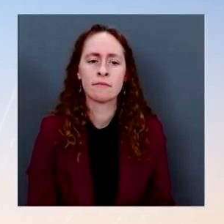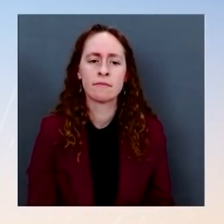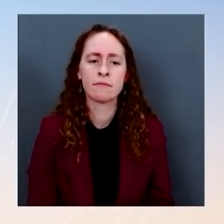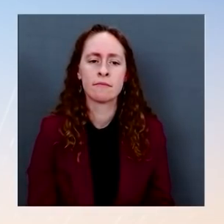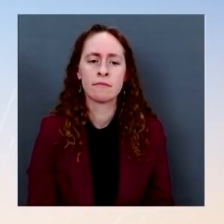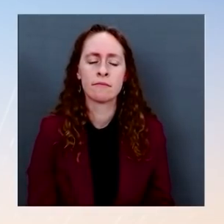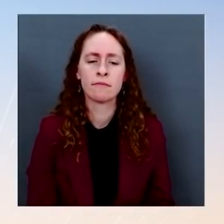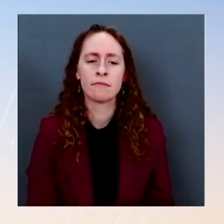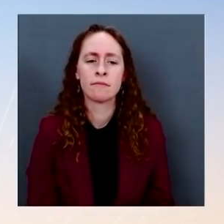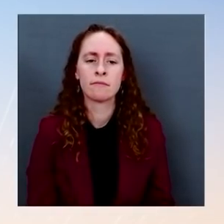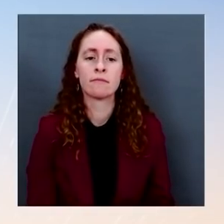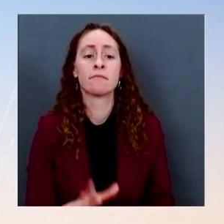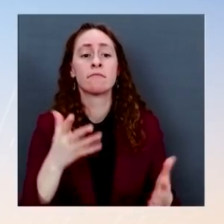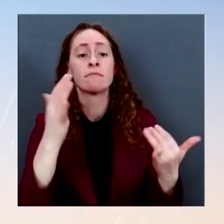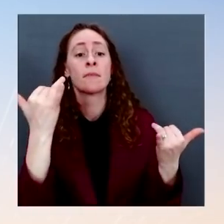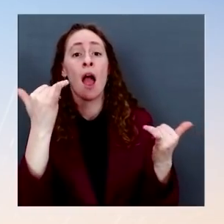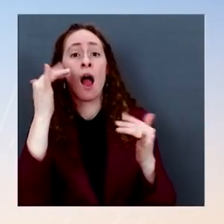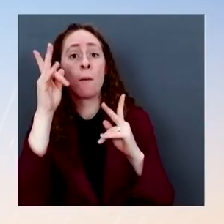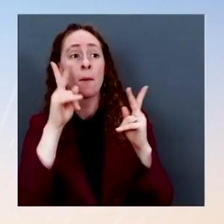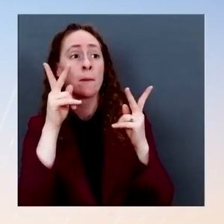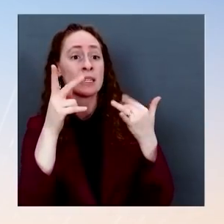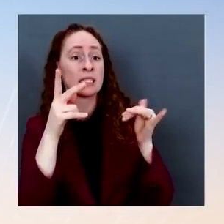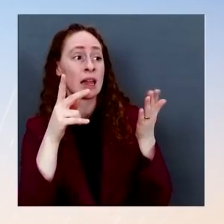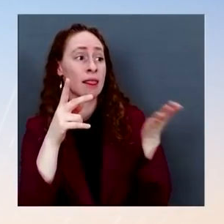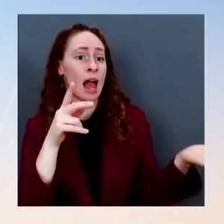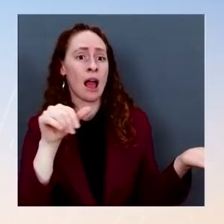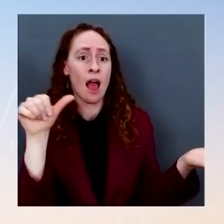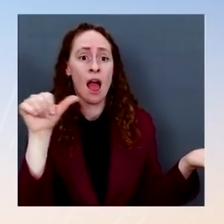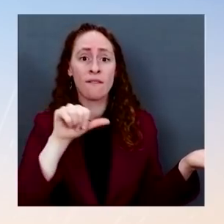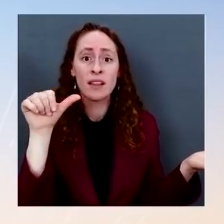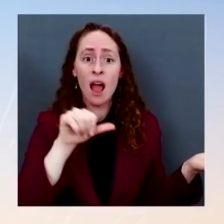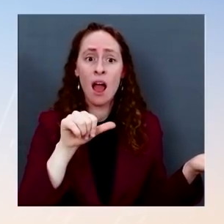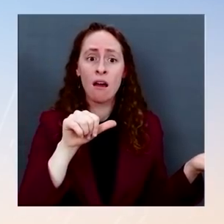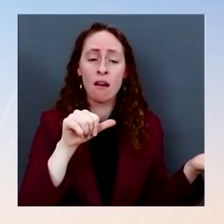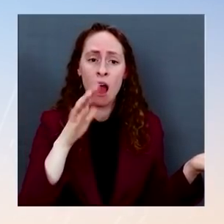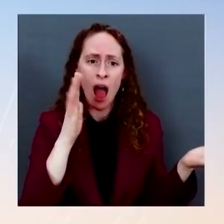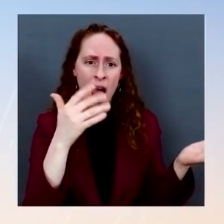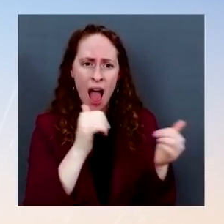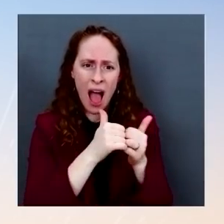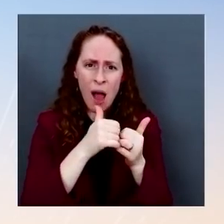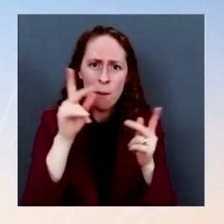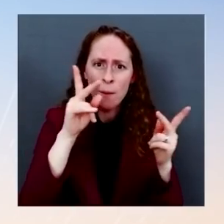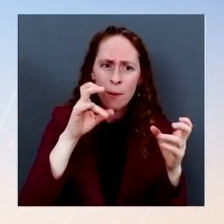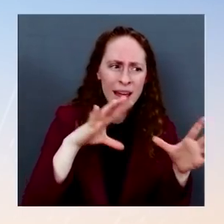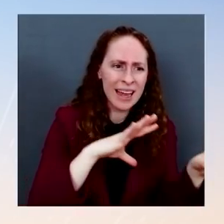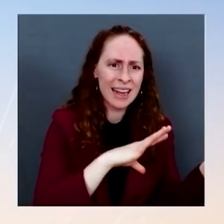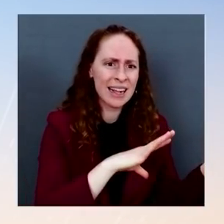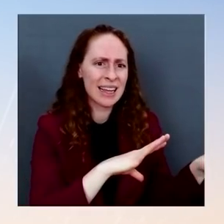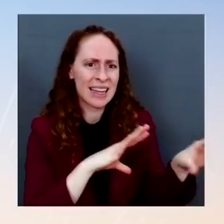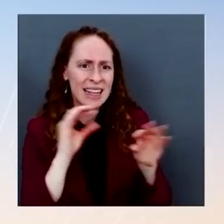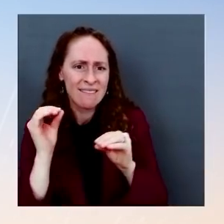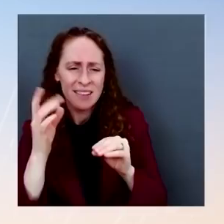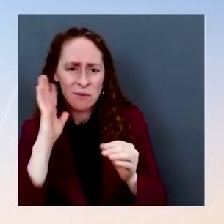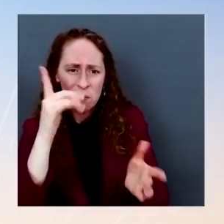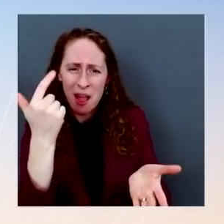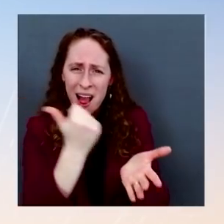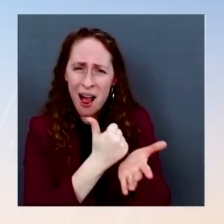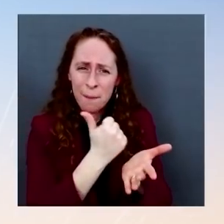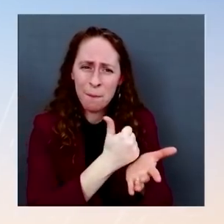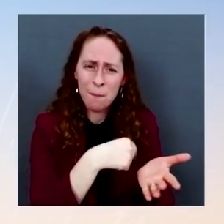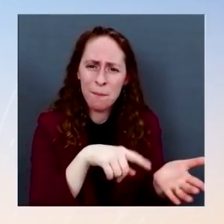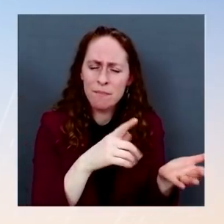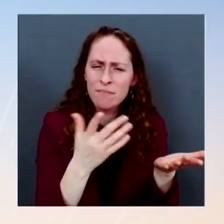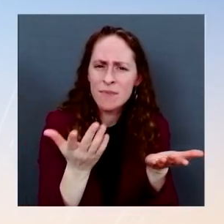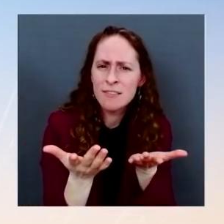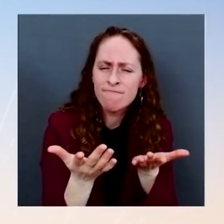course, and I would really point you to the State Department and reiterate that our efforts have continued to continue to bring American citizens out of Afghanistan